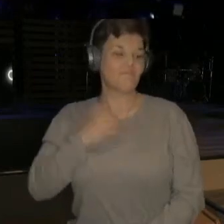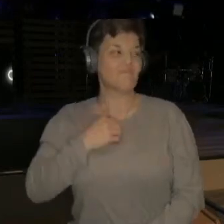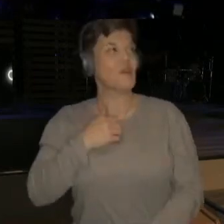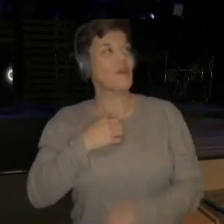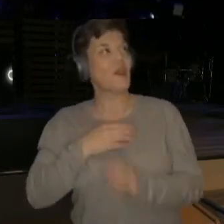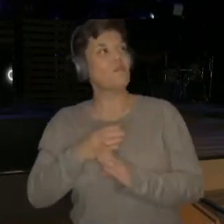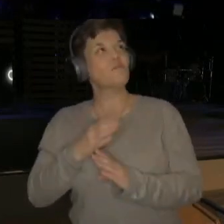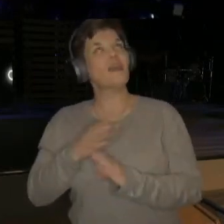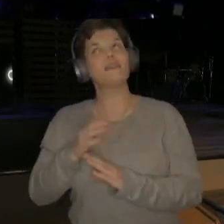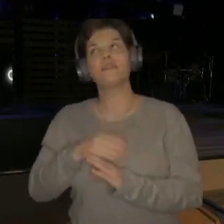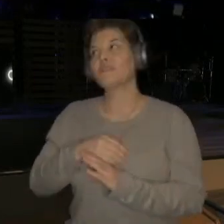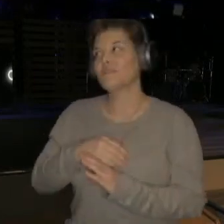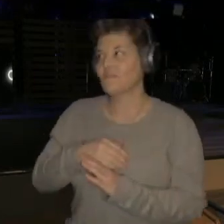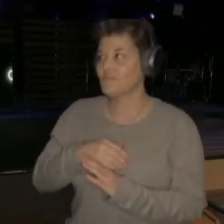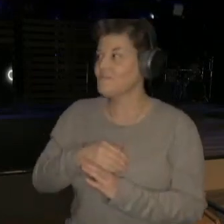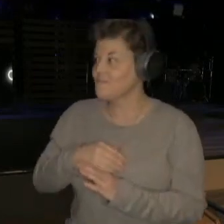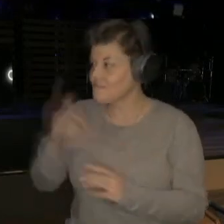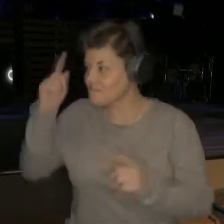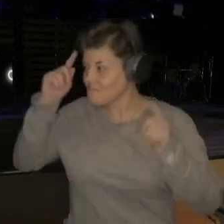may be lost.